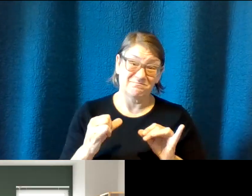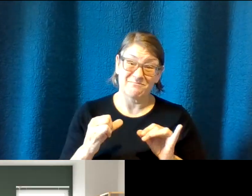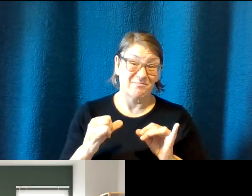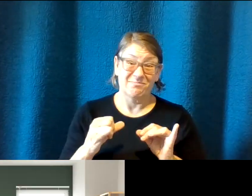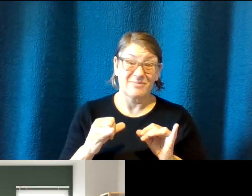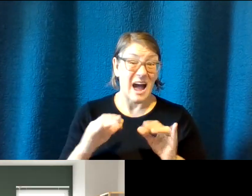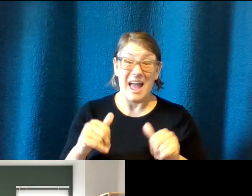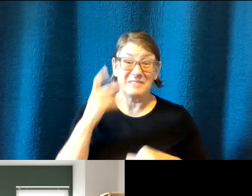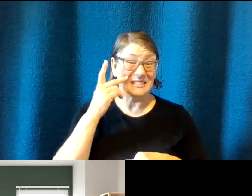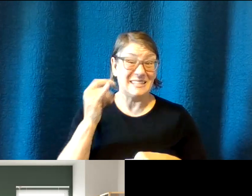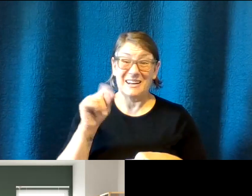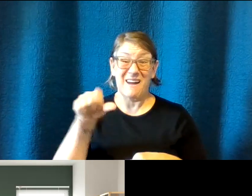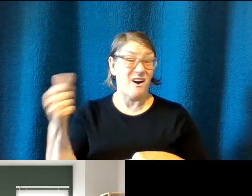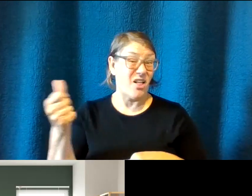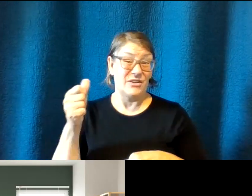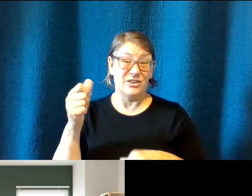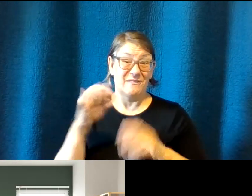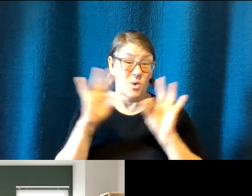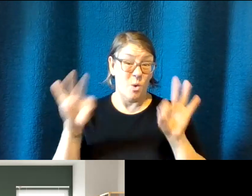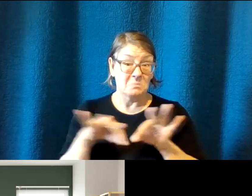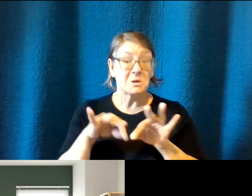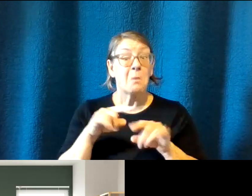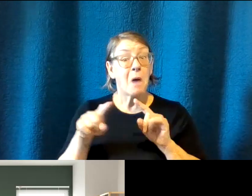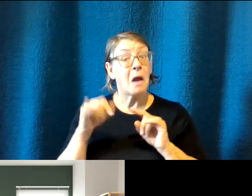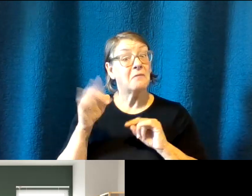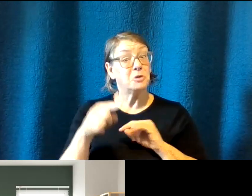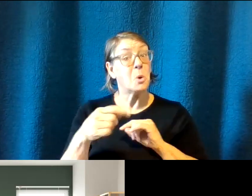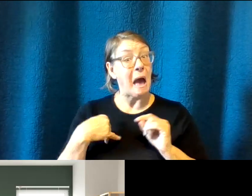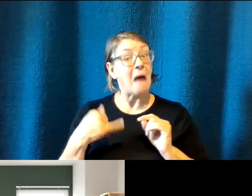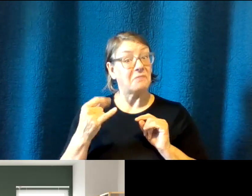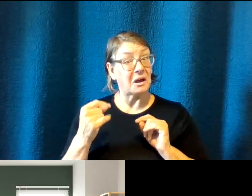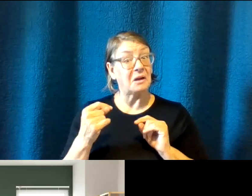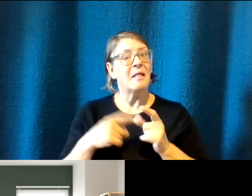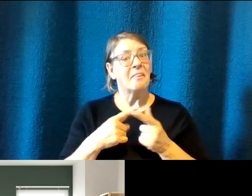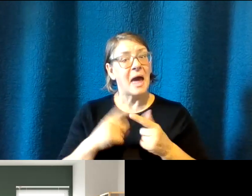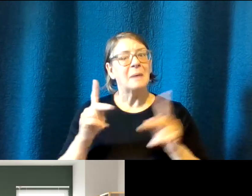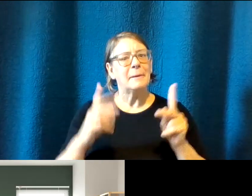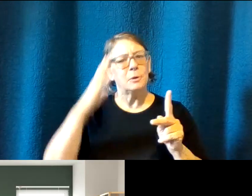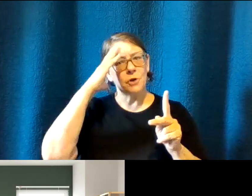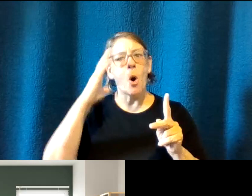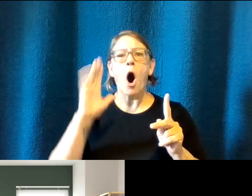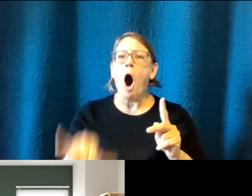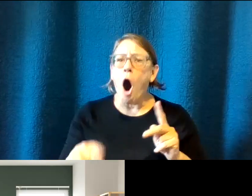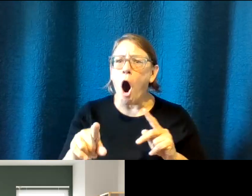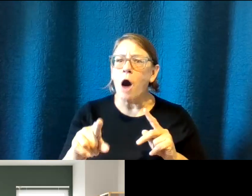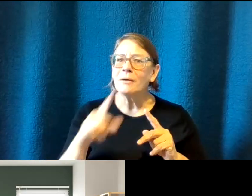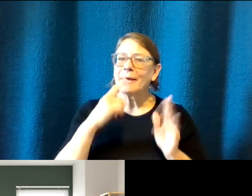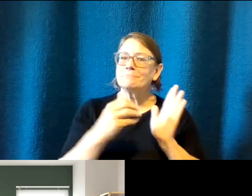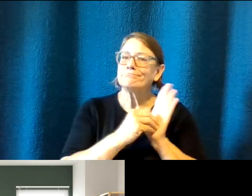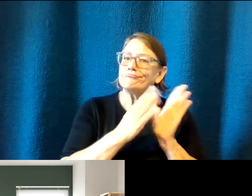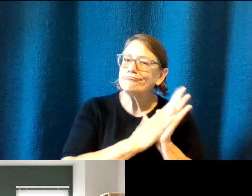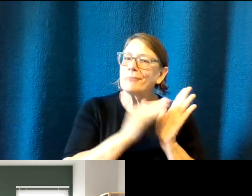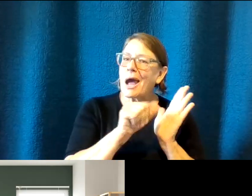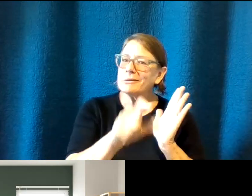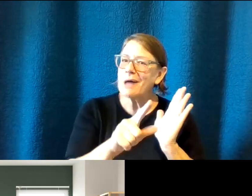on anything, but if it's just present, then people, at least they know, look, they're recognizing that that's something I